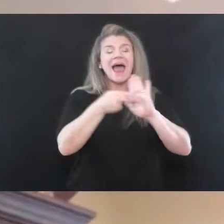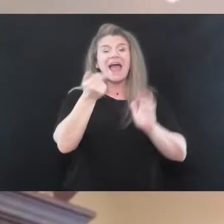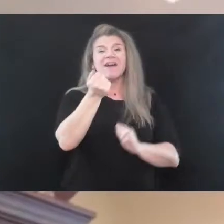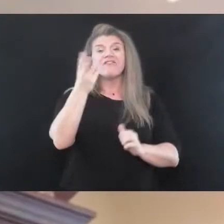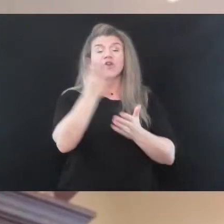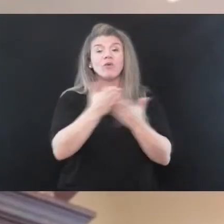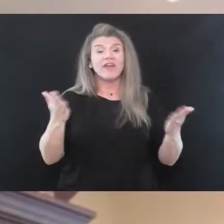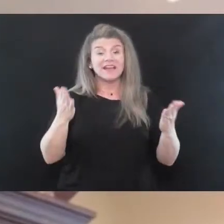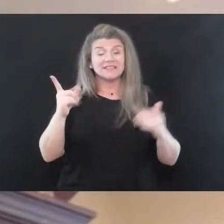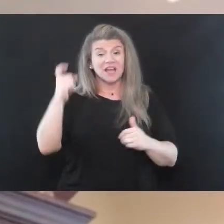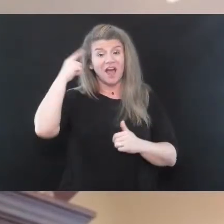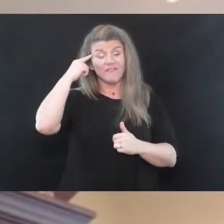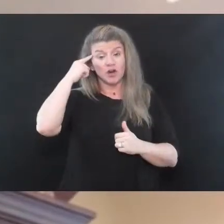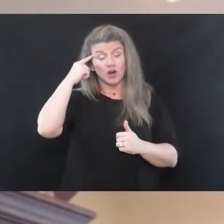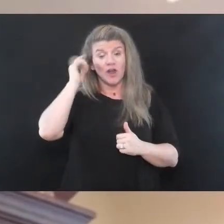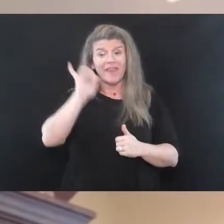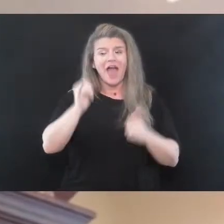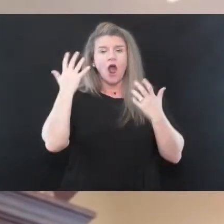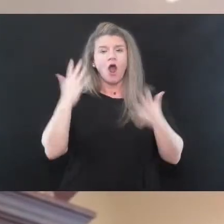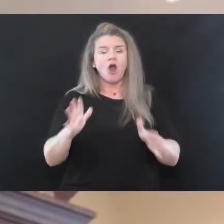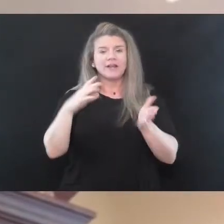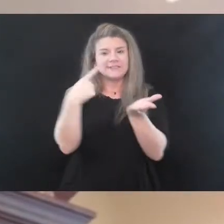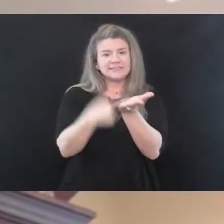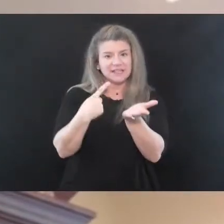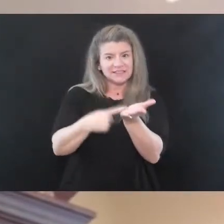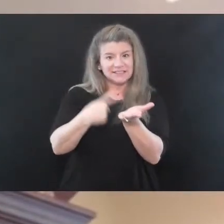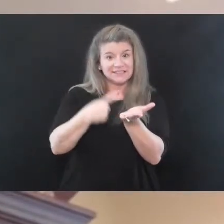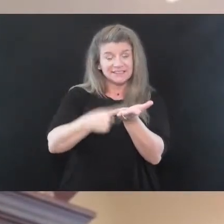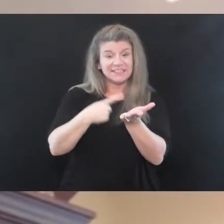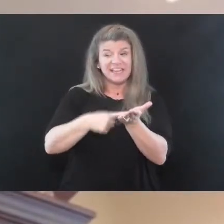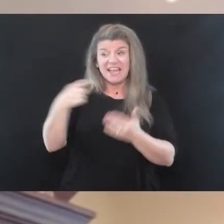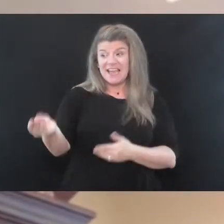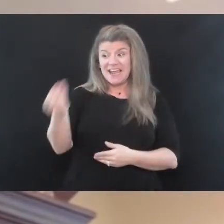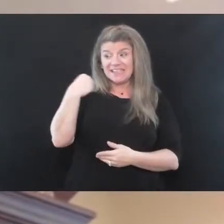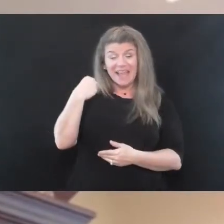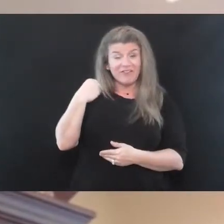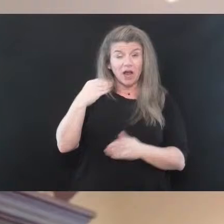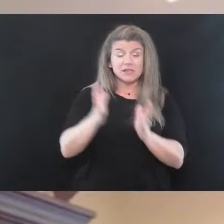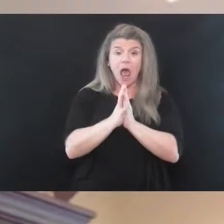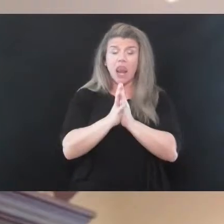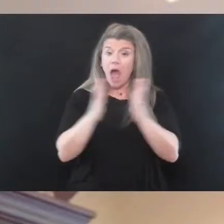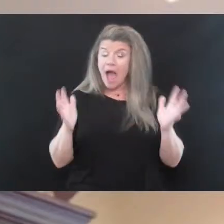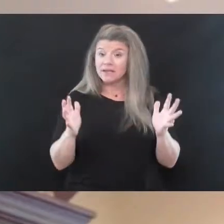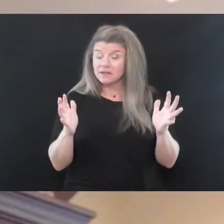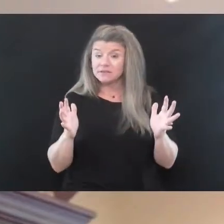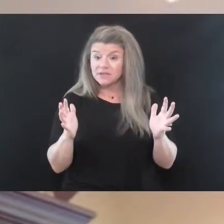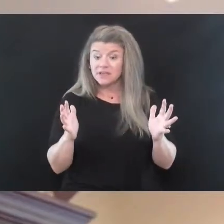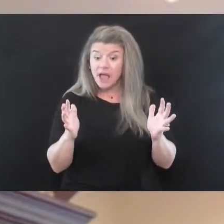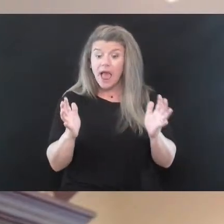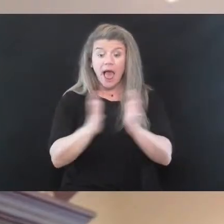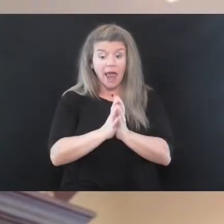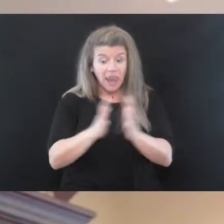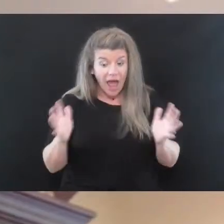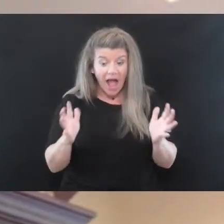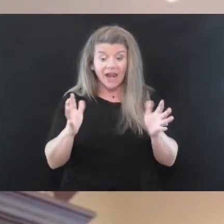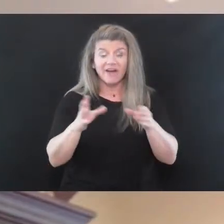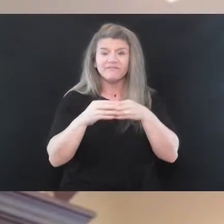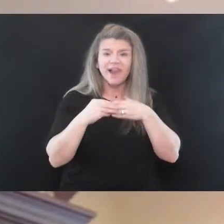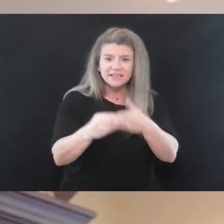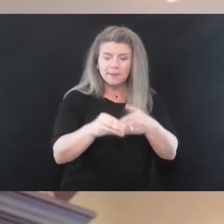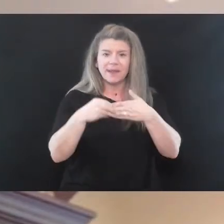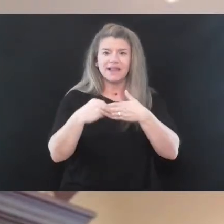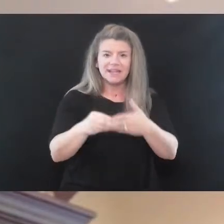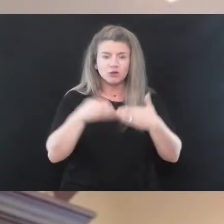the governor has talked about. He's given us a lot of